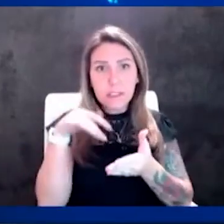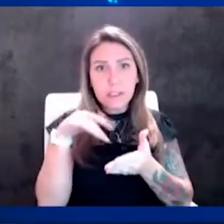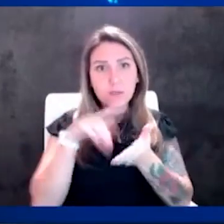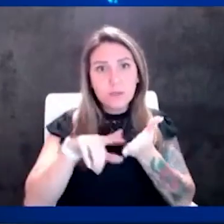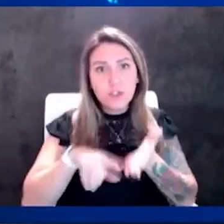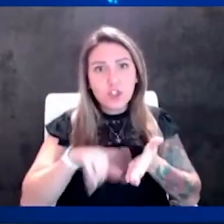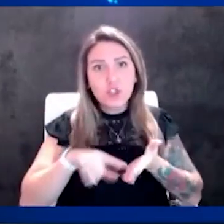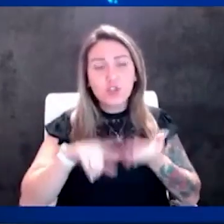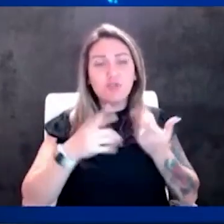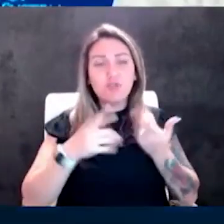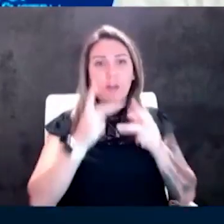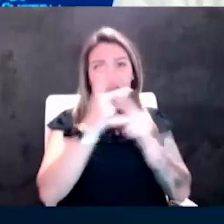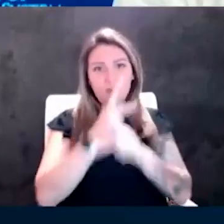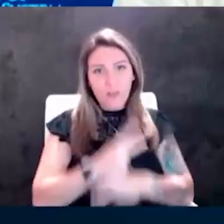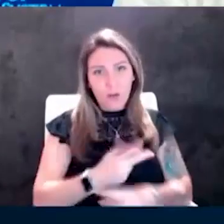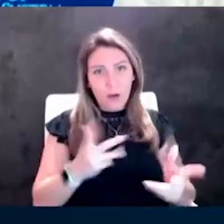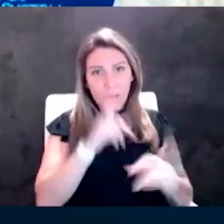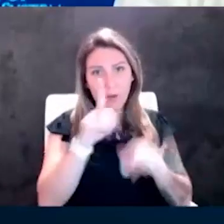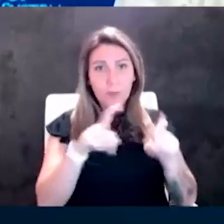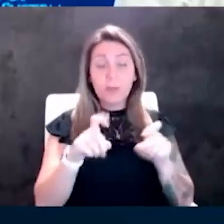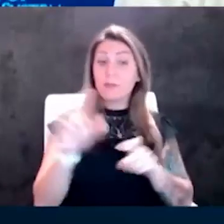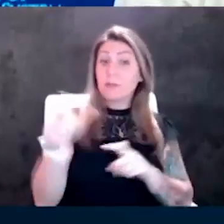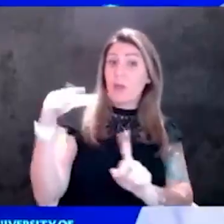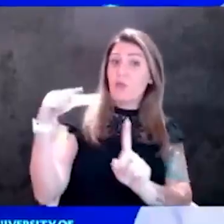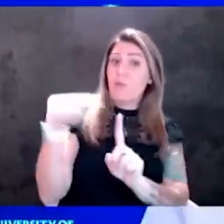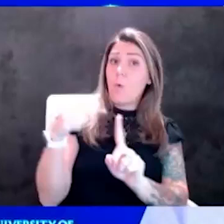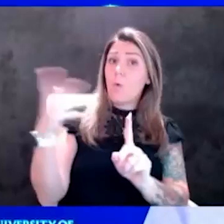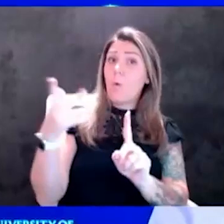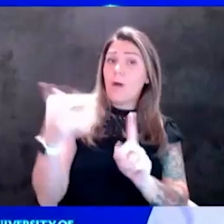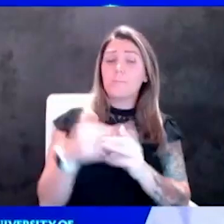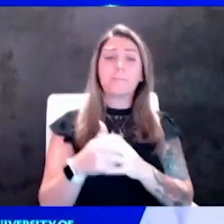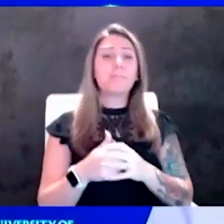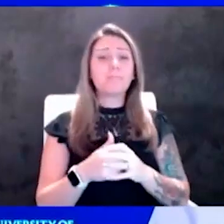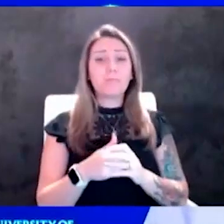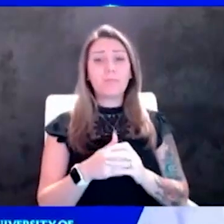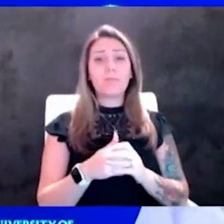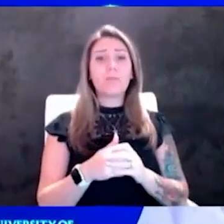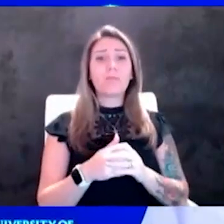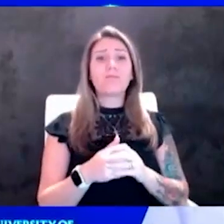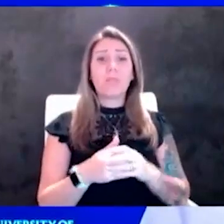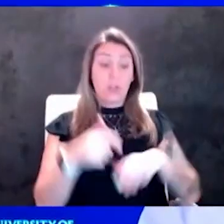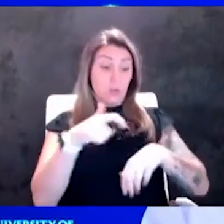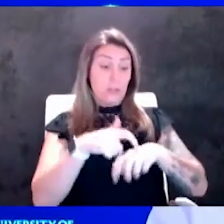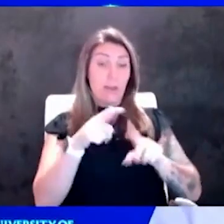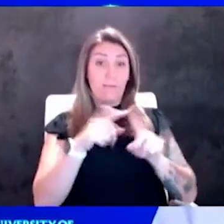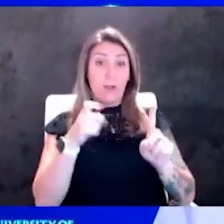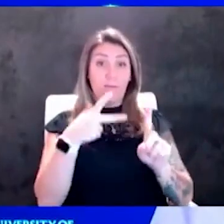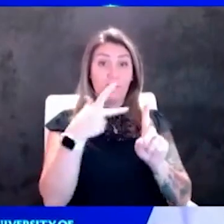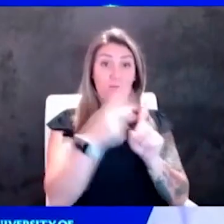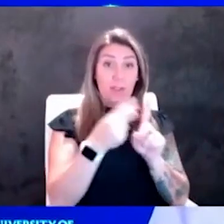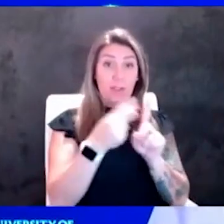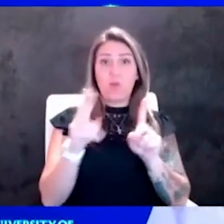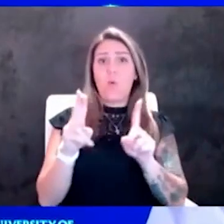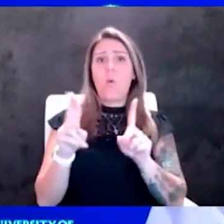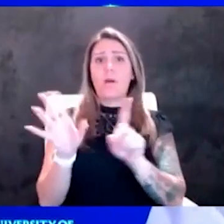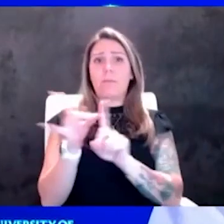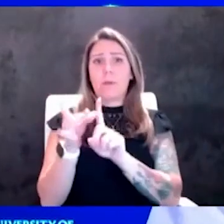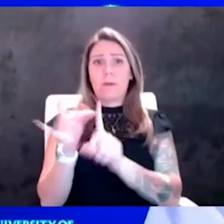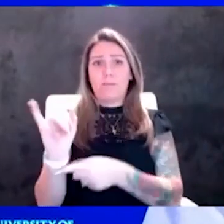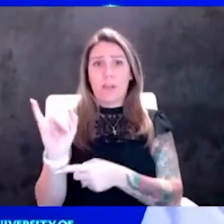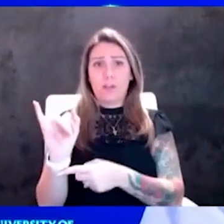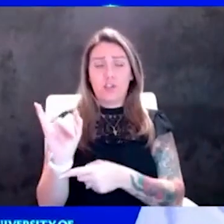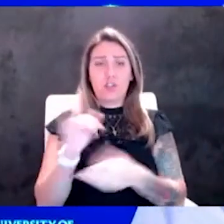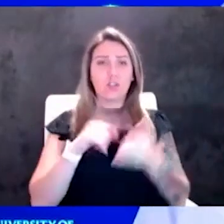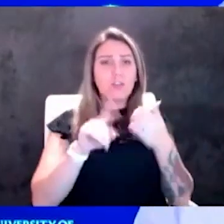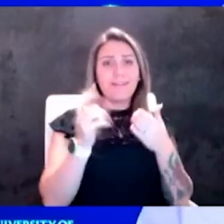questions And out. I think the other point to that, too, is we're looking at time from vaccination or time from infection. If you're checking any